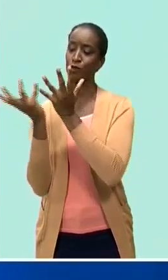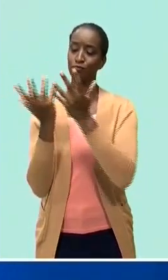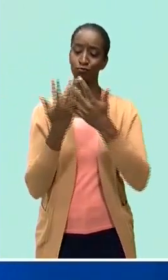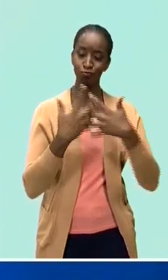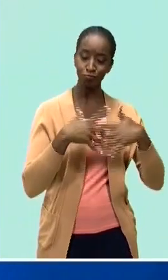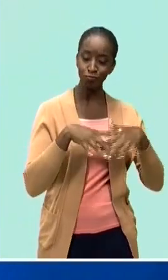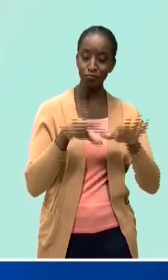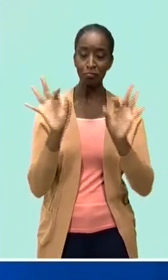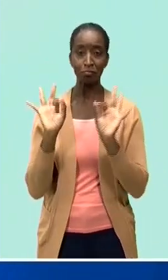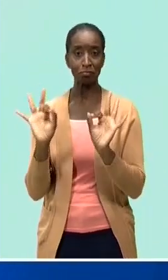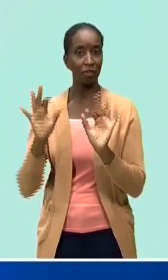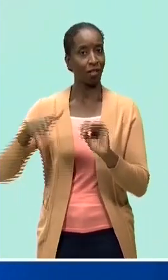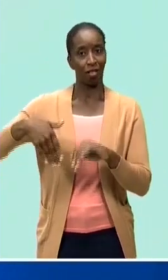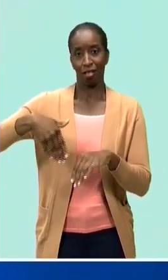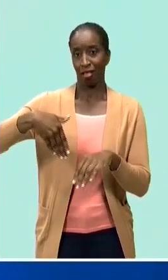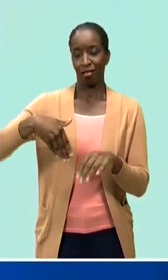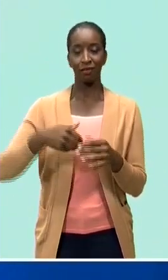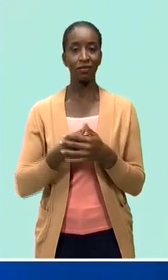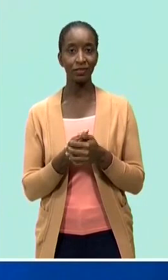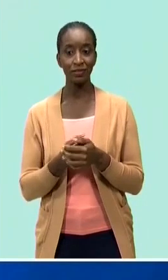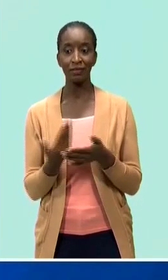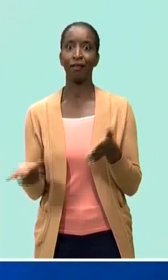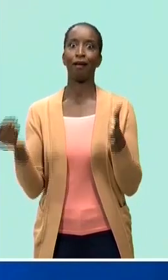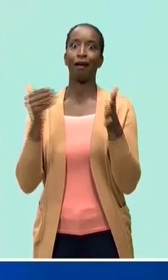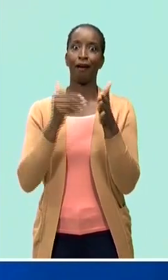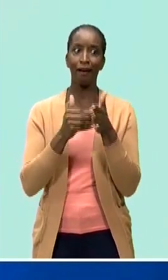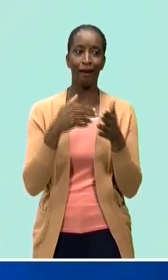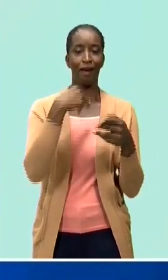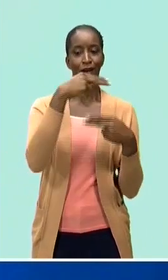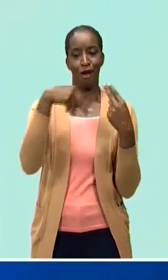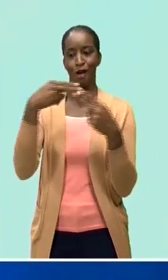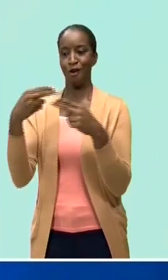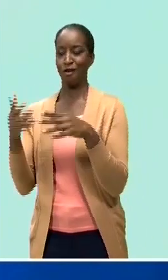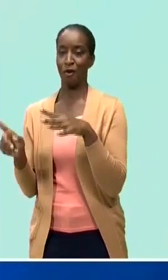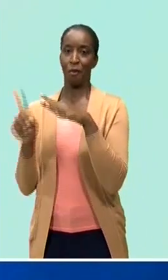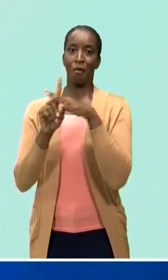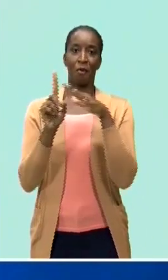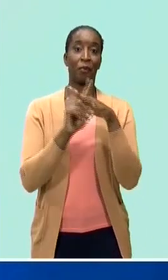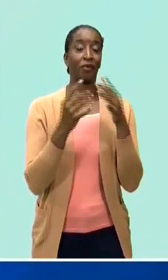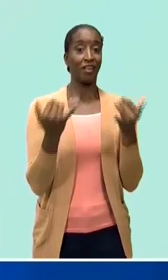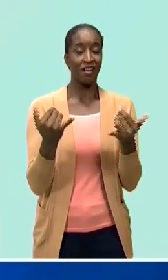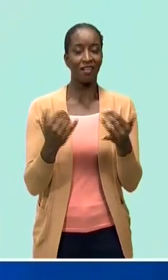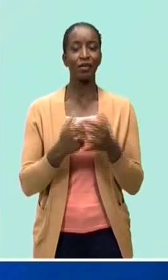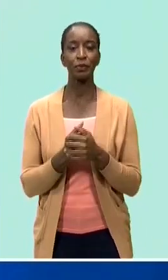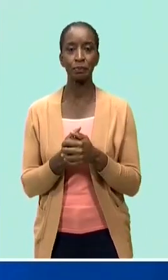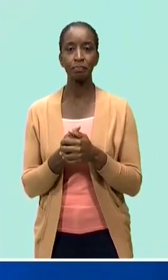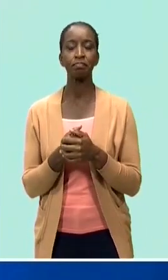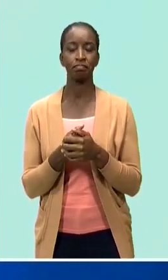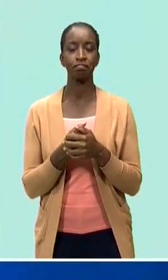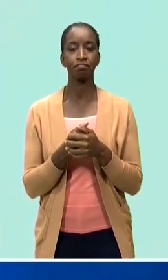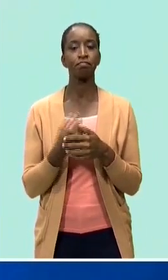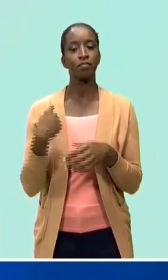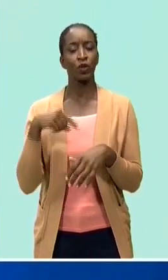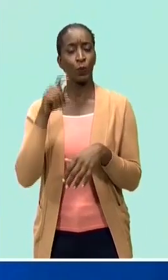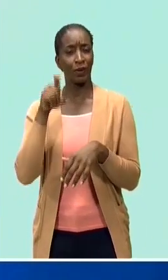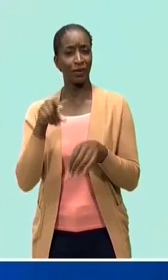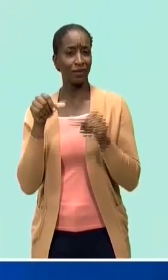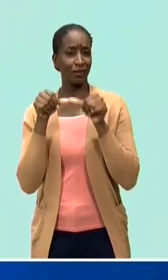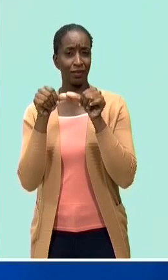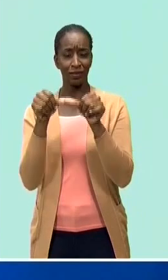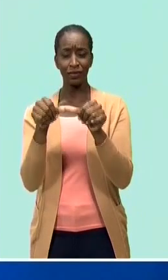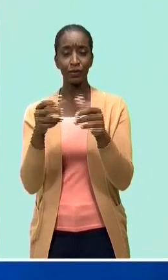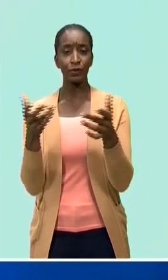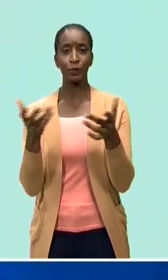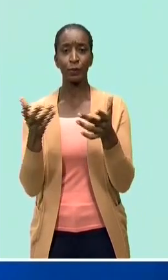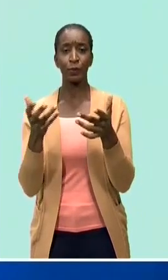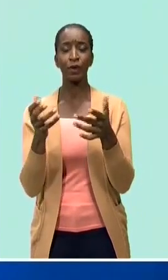consciousness. As the severity of Hurricanes Irma and Maria demonstrated, there is need for continued advocacy for urgent and